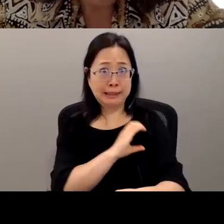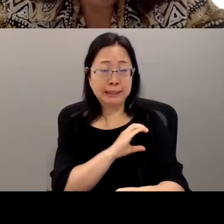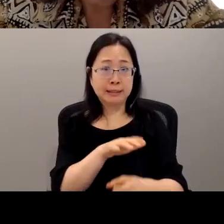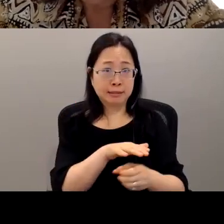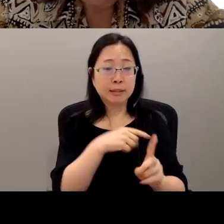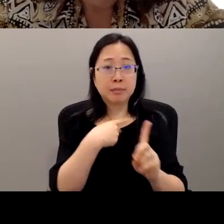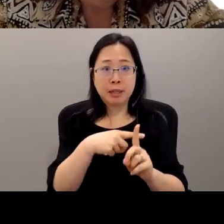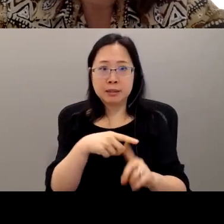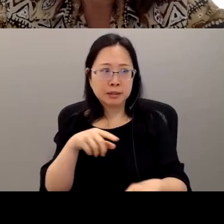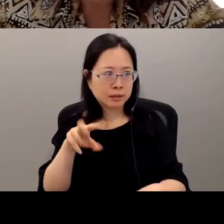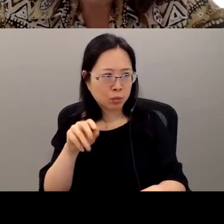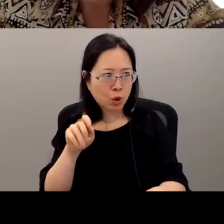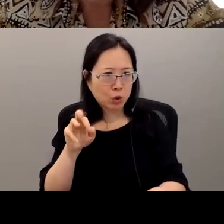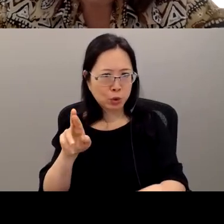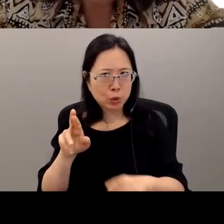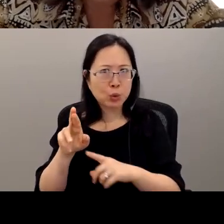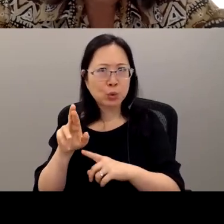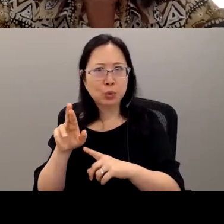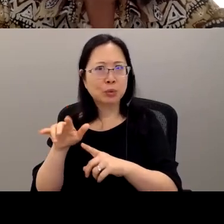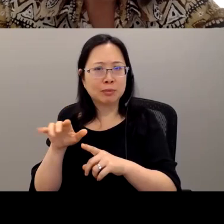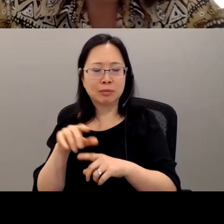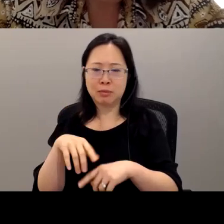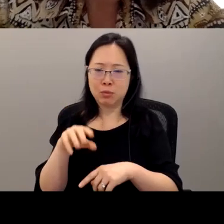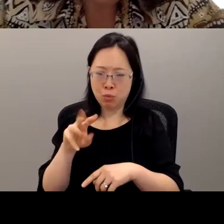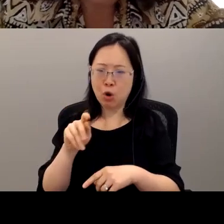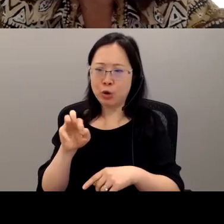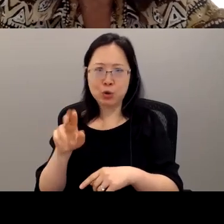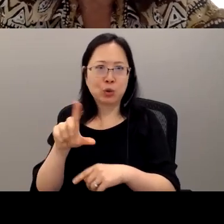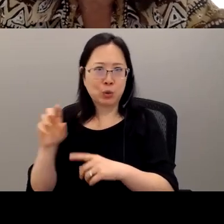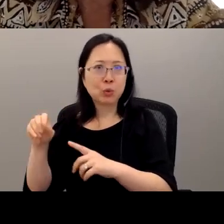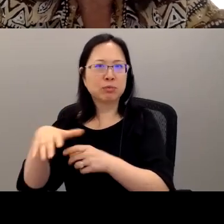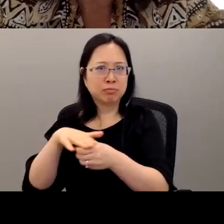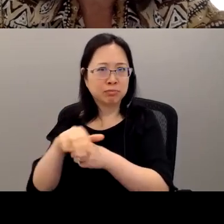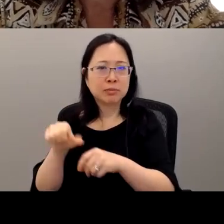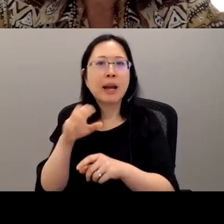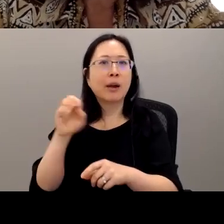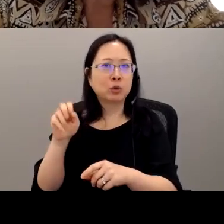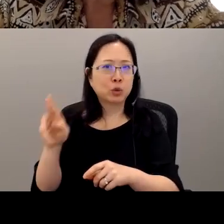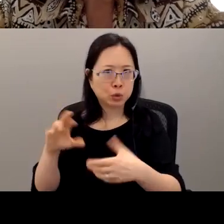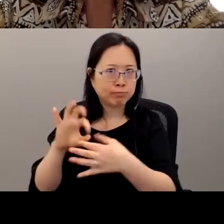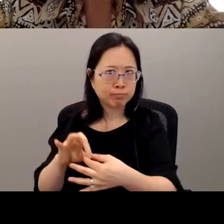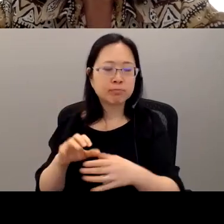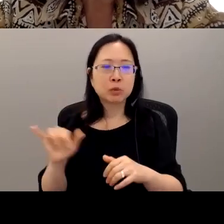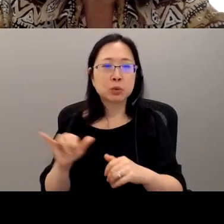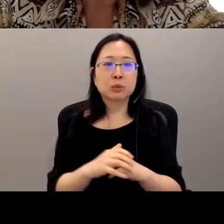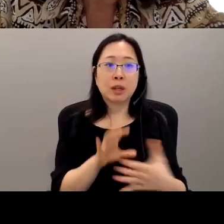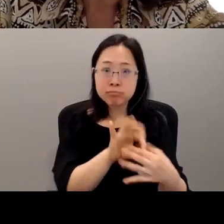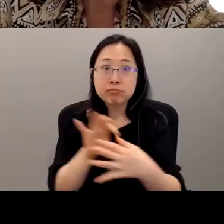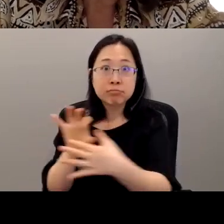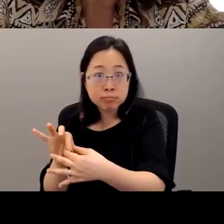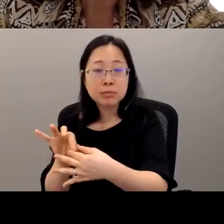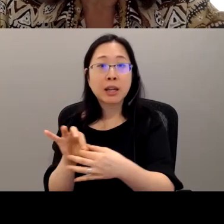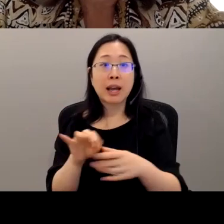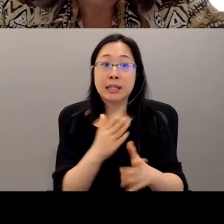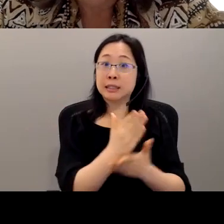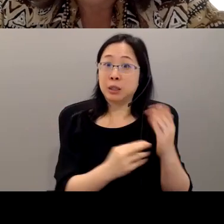Lynn. And they support the community through elder abuse awareness and prevention. And we receive some of our referrals